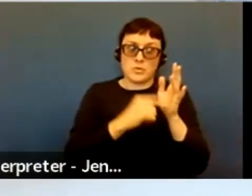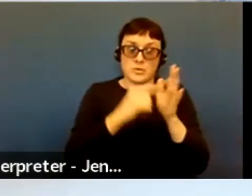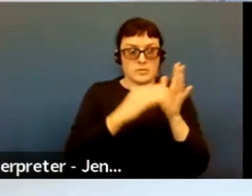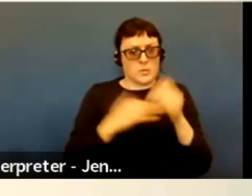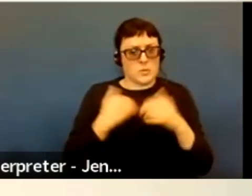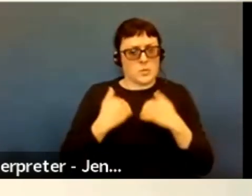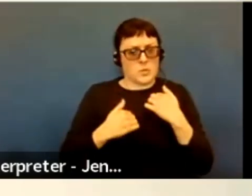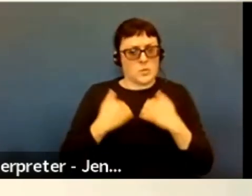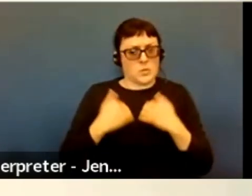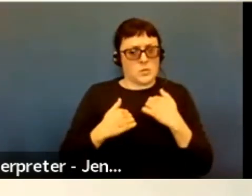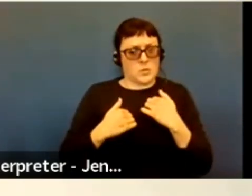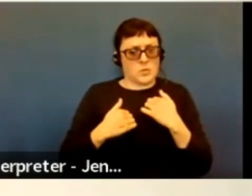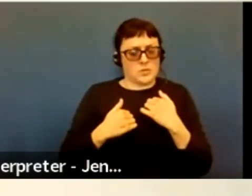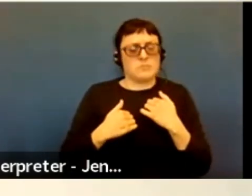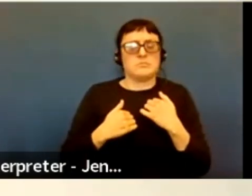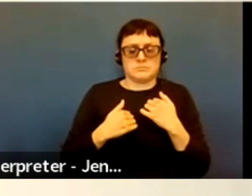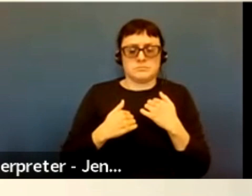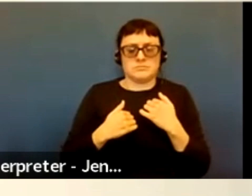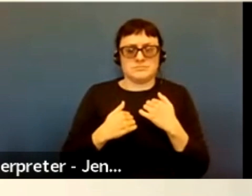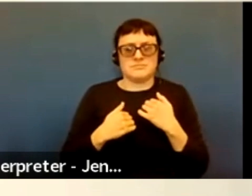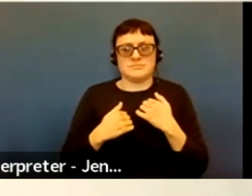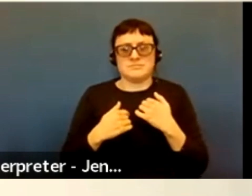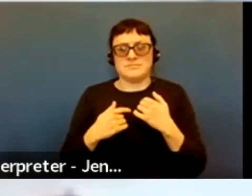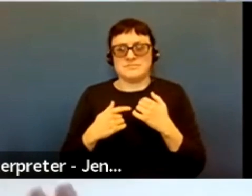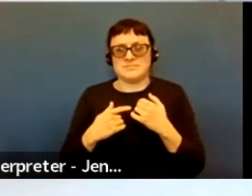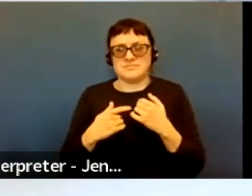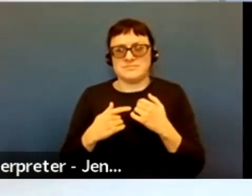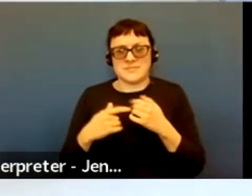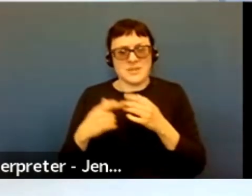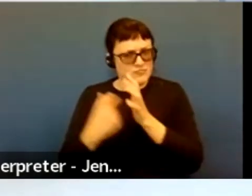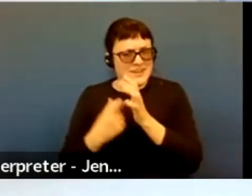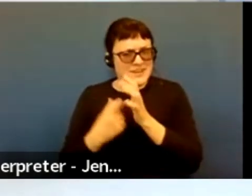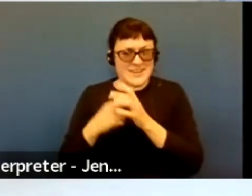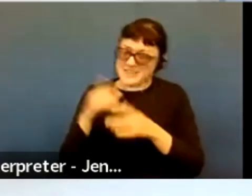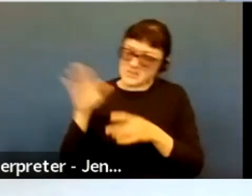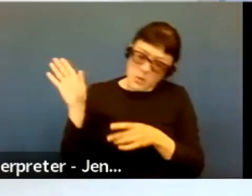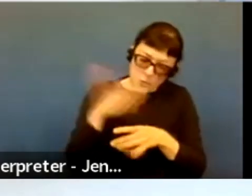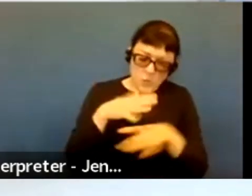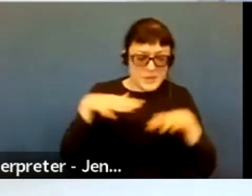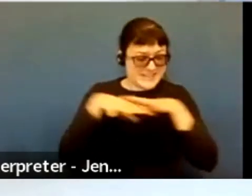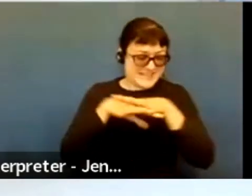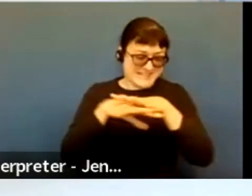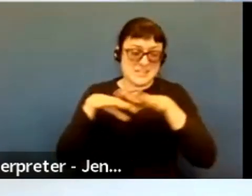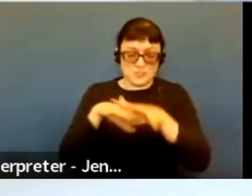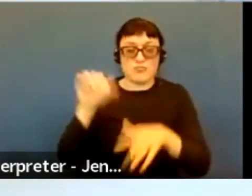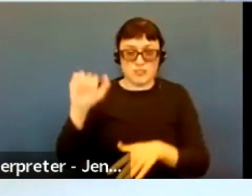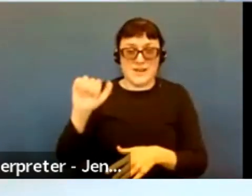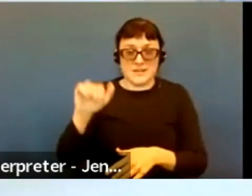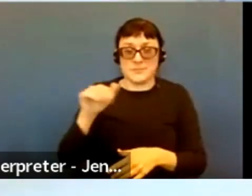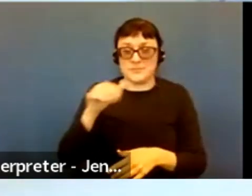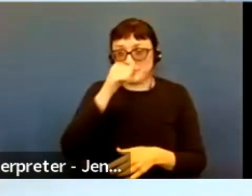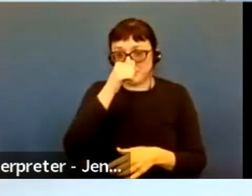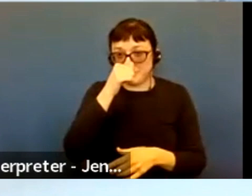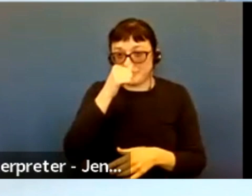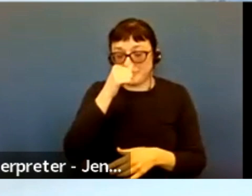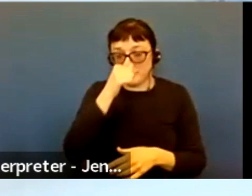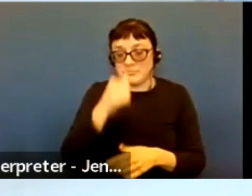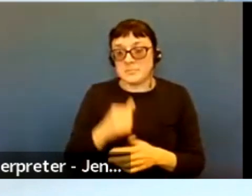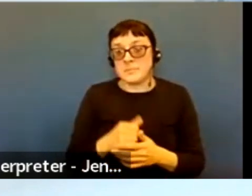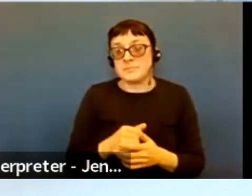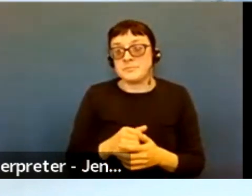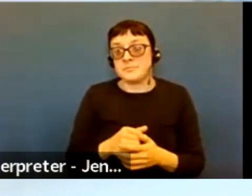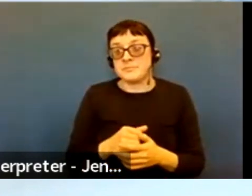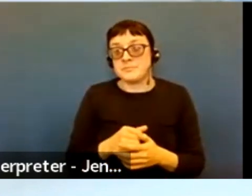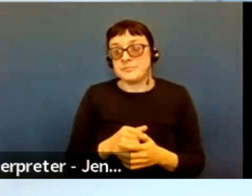actually. I'm happy to kind of interesting about how these things are all intersectional, which I've been just been saying, really, is